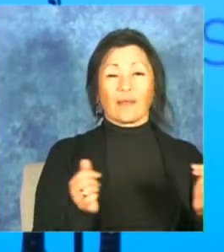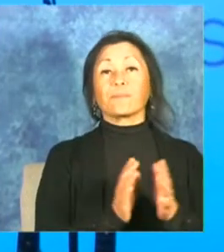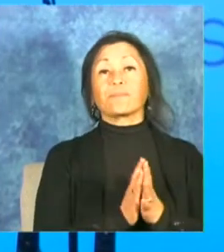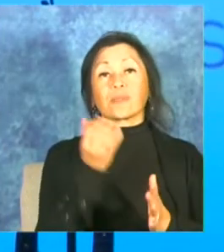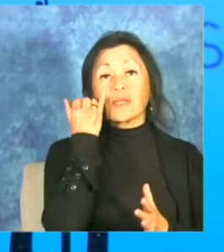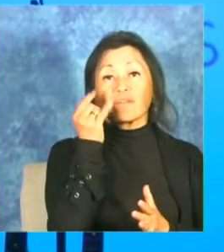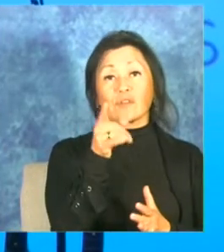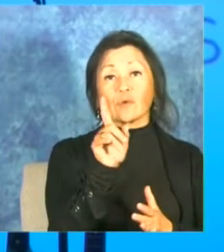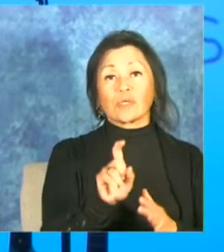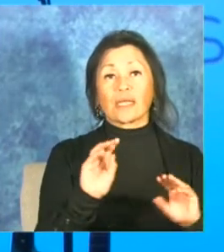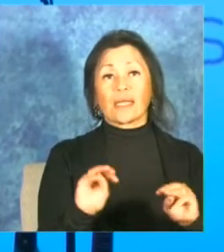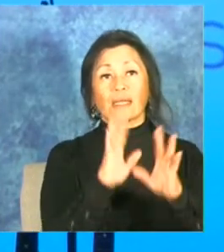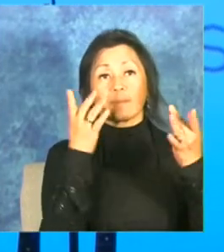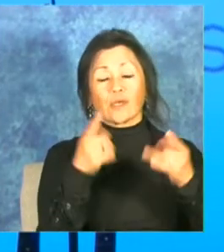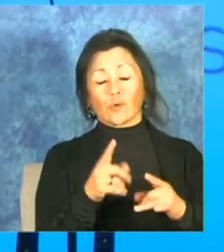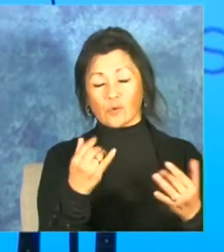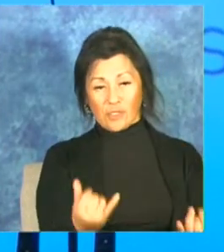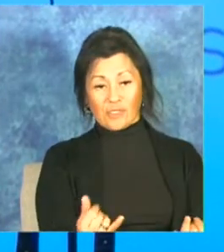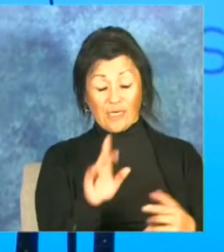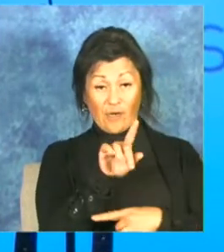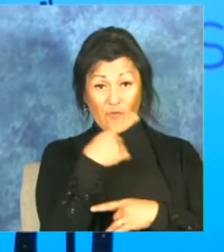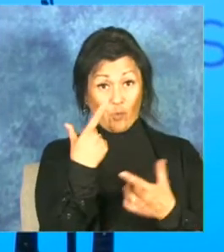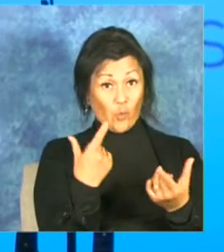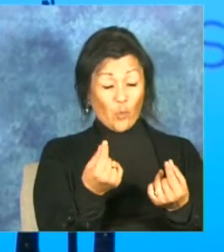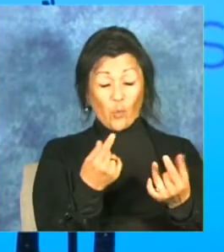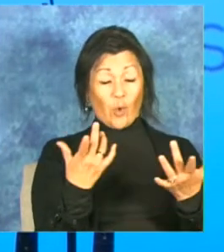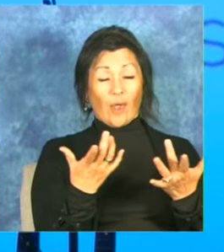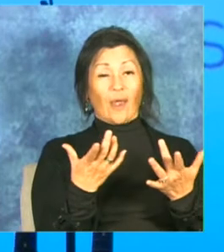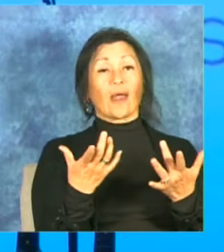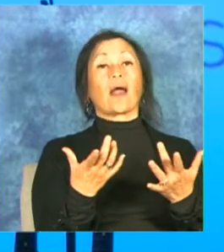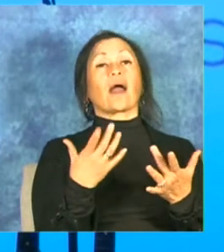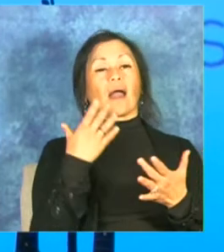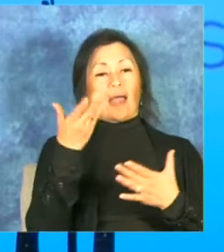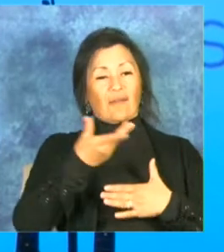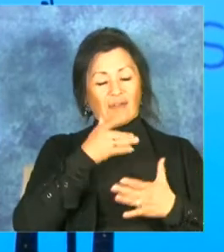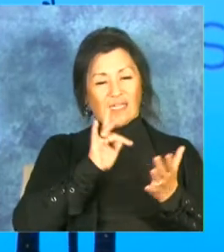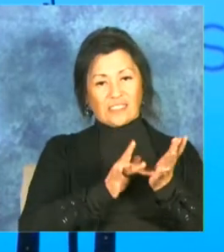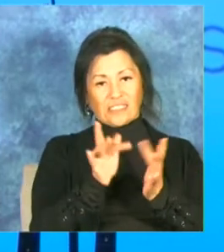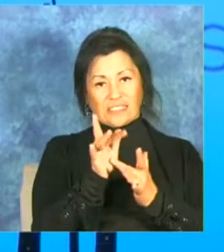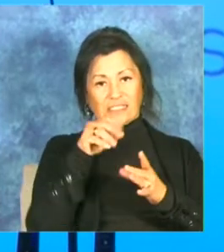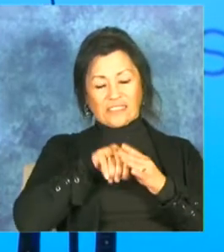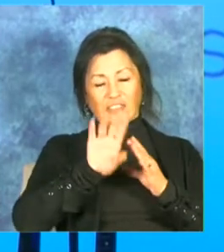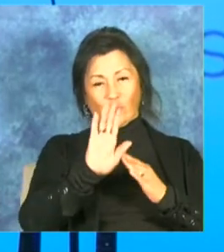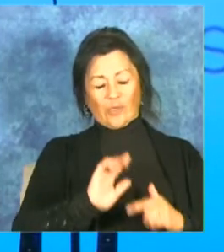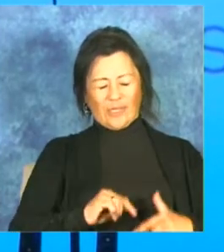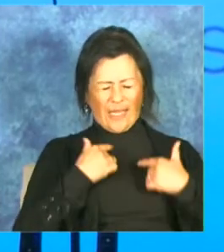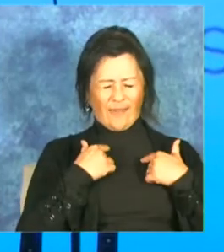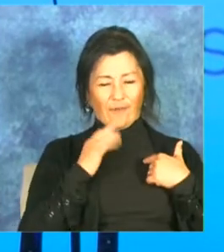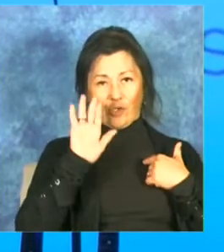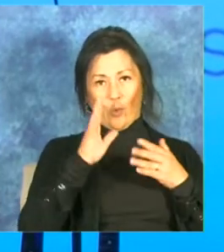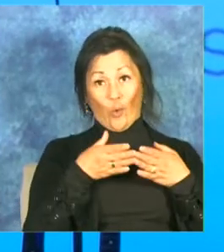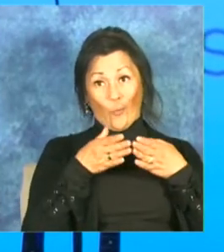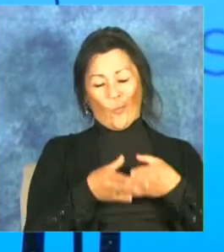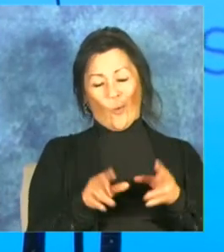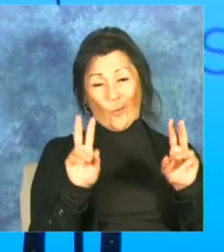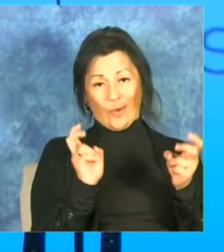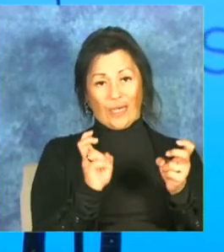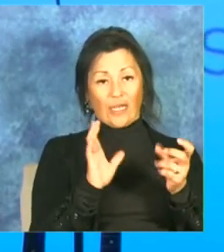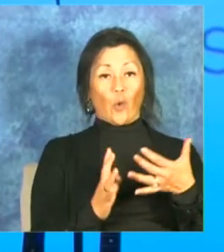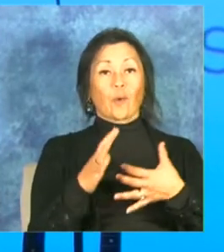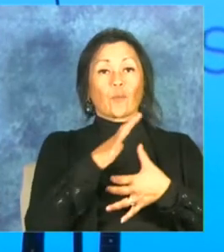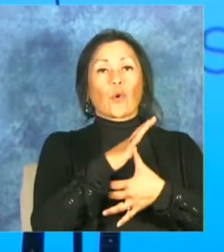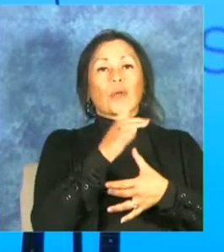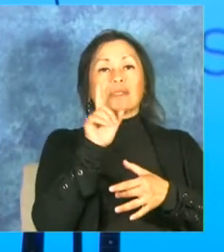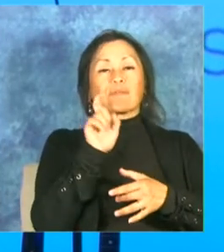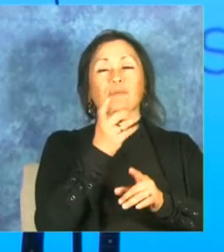If you need a miracle today, the first thing you got to do is get Jesus in the boat. You've got to get your